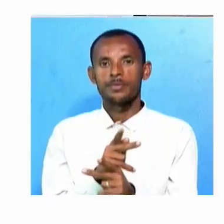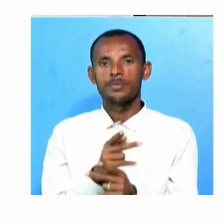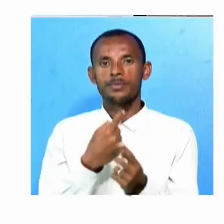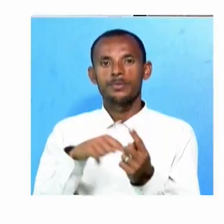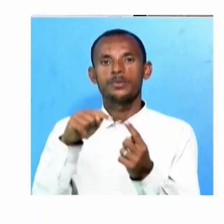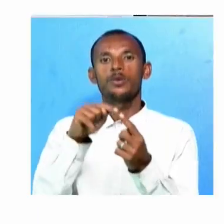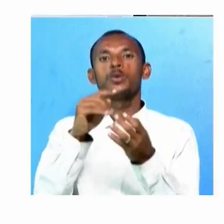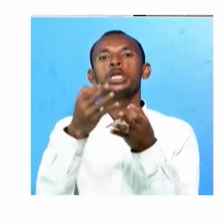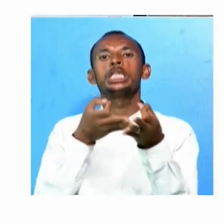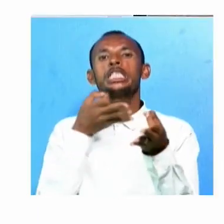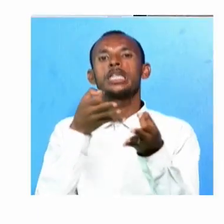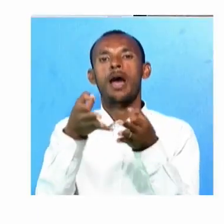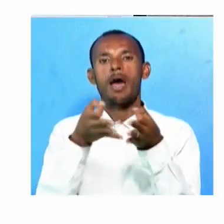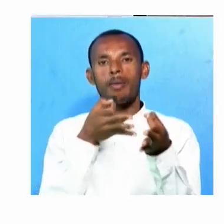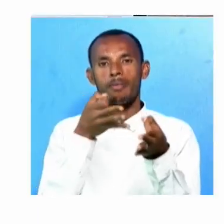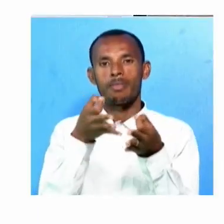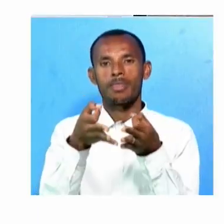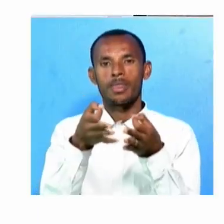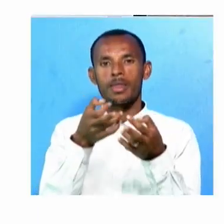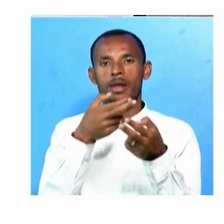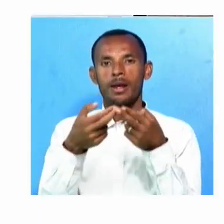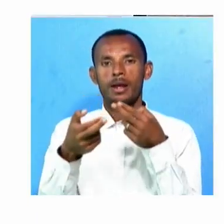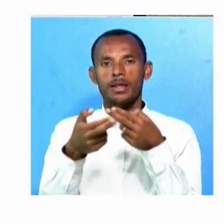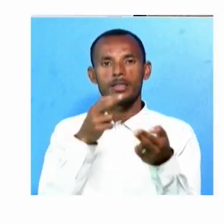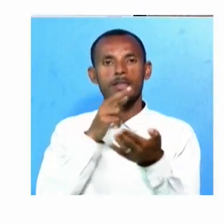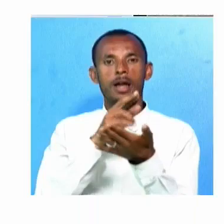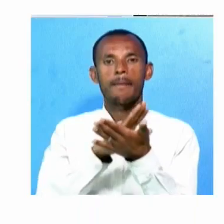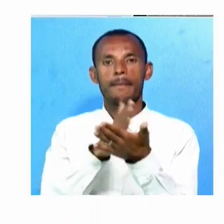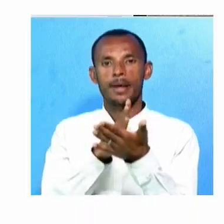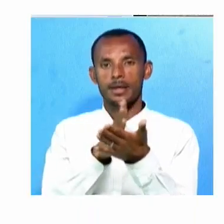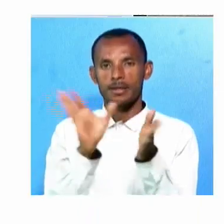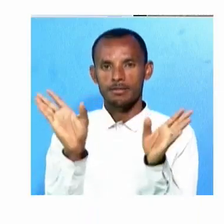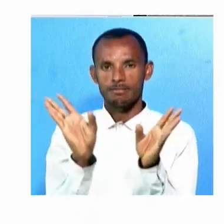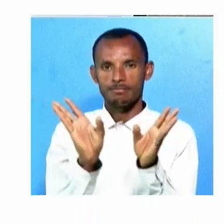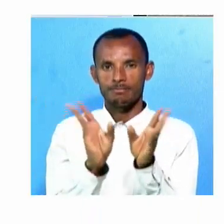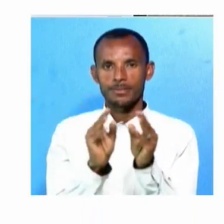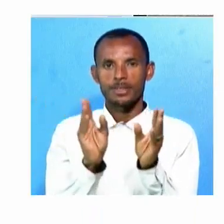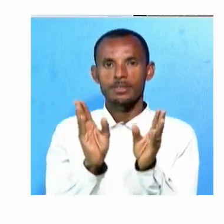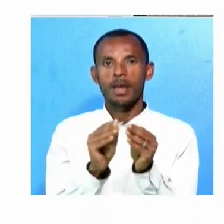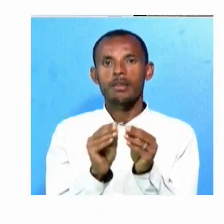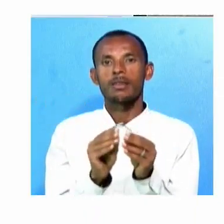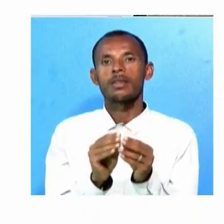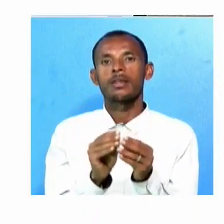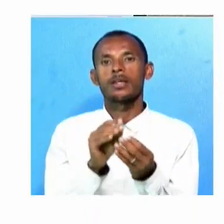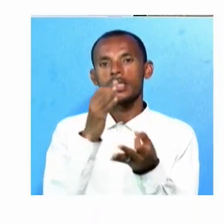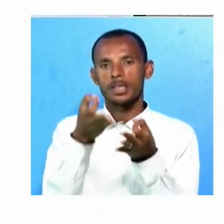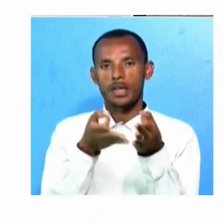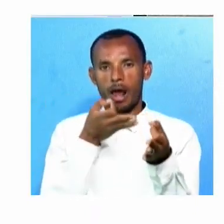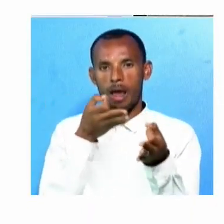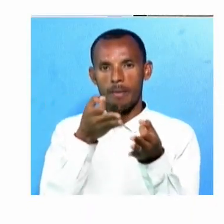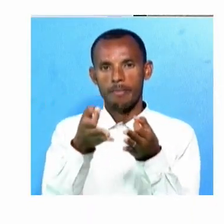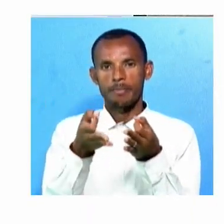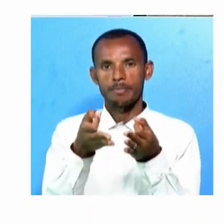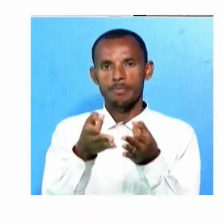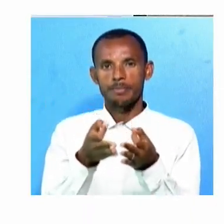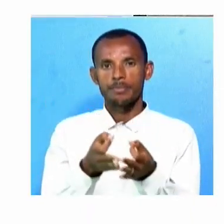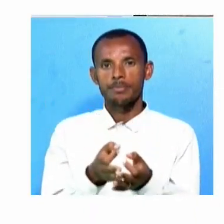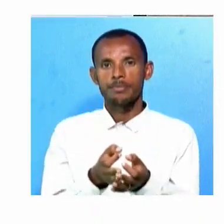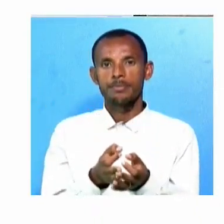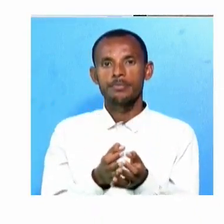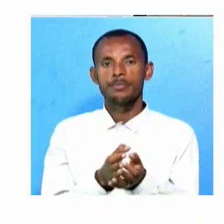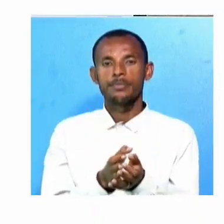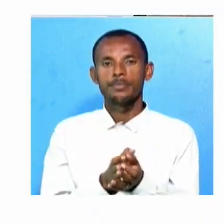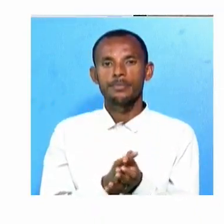to describe relation among sets. Describe